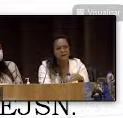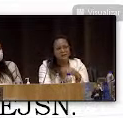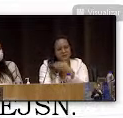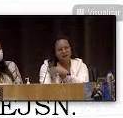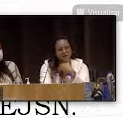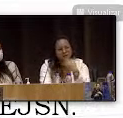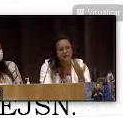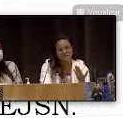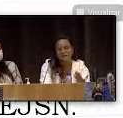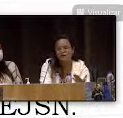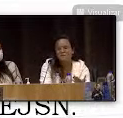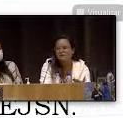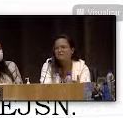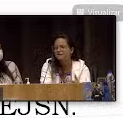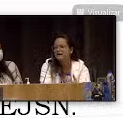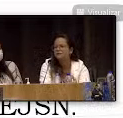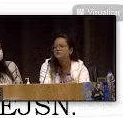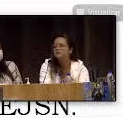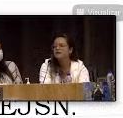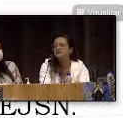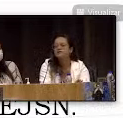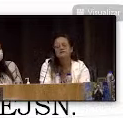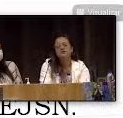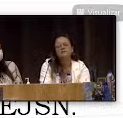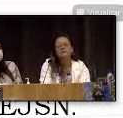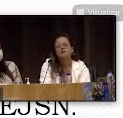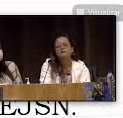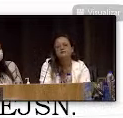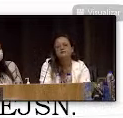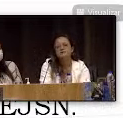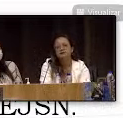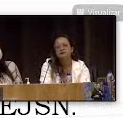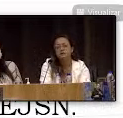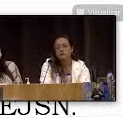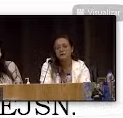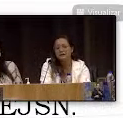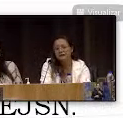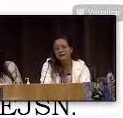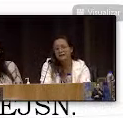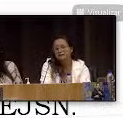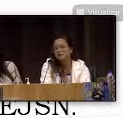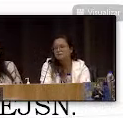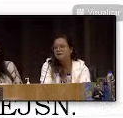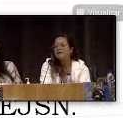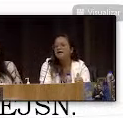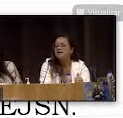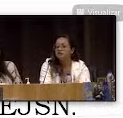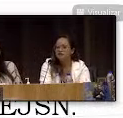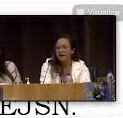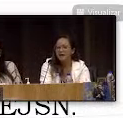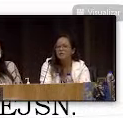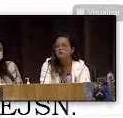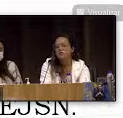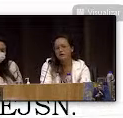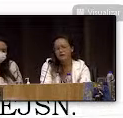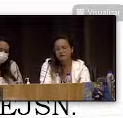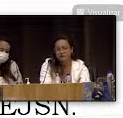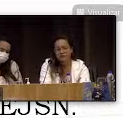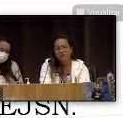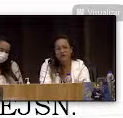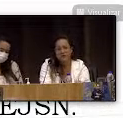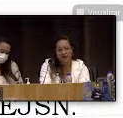and we had the other data that 5,000 hospitalizations were due